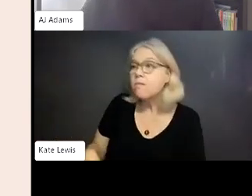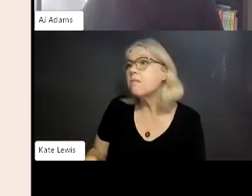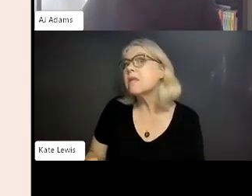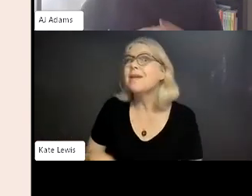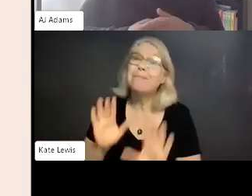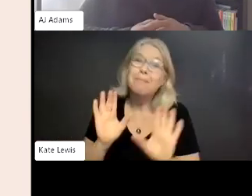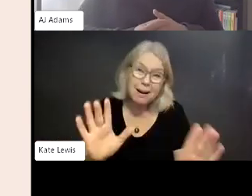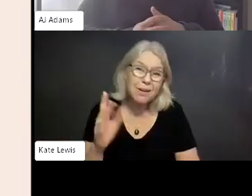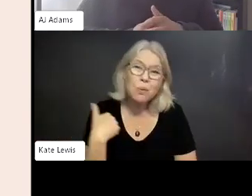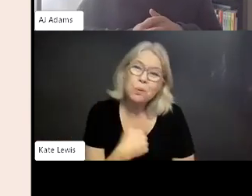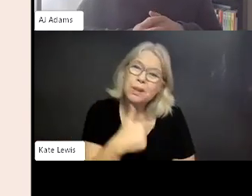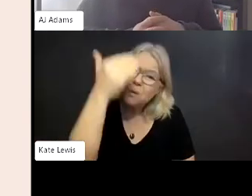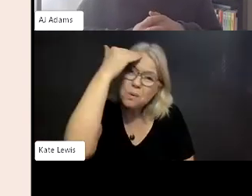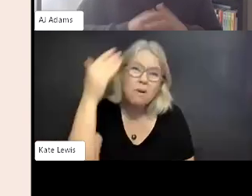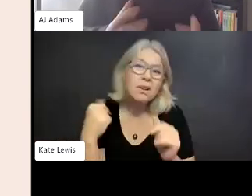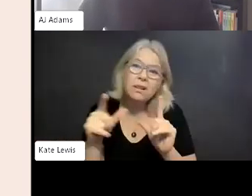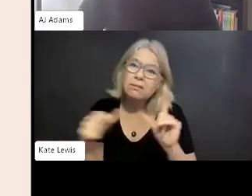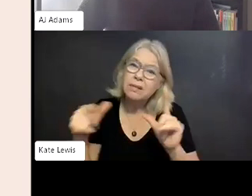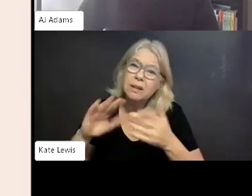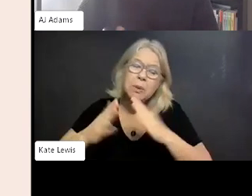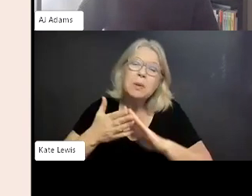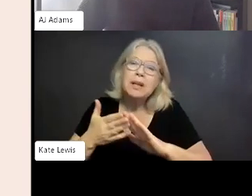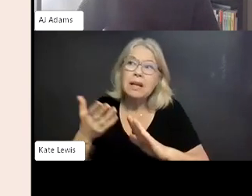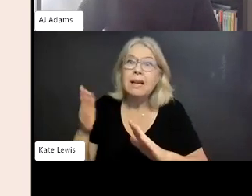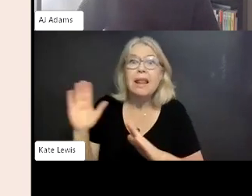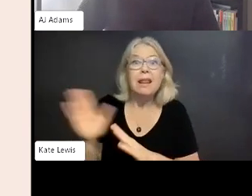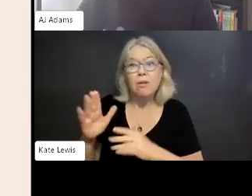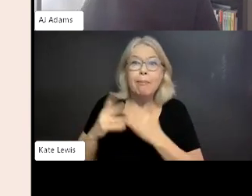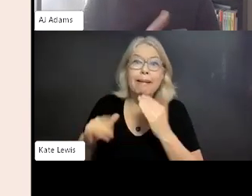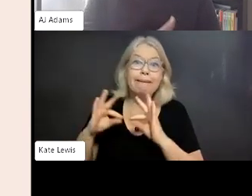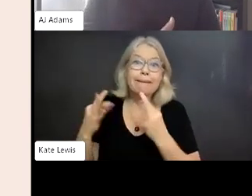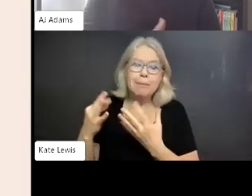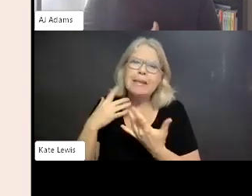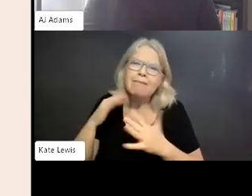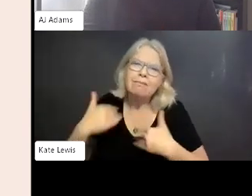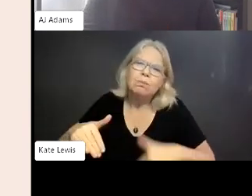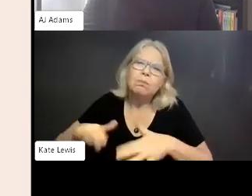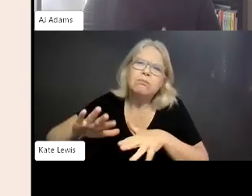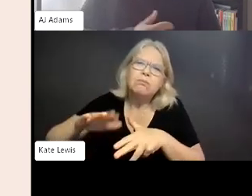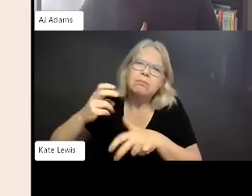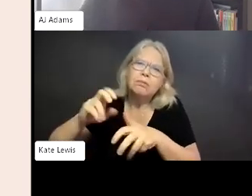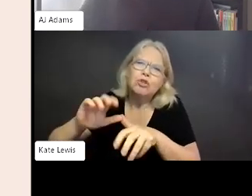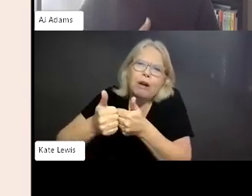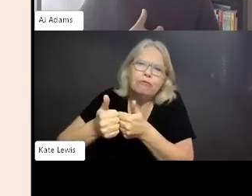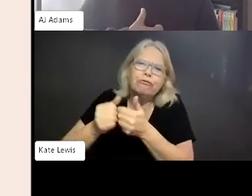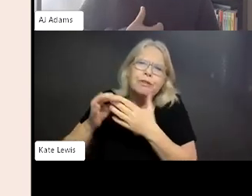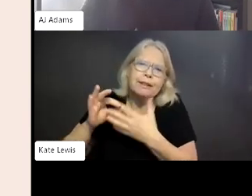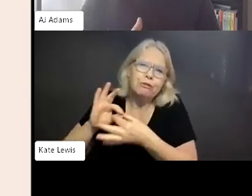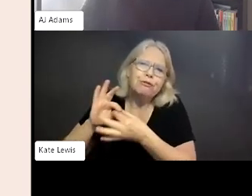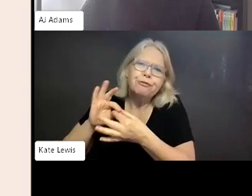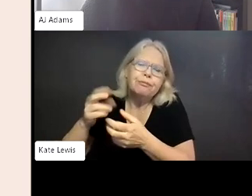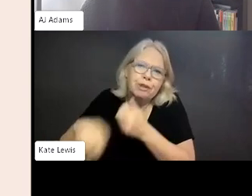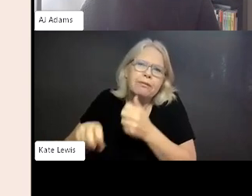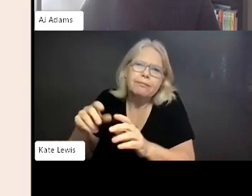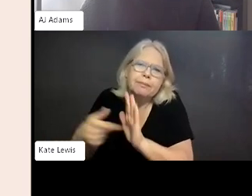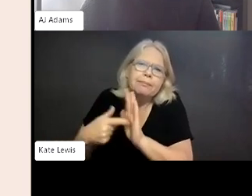LGBTQI people often have challenges with blood family members, especially when those who have chosen family. This can create really